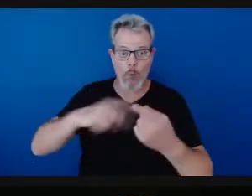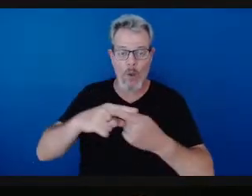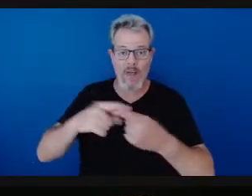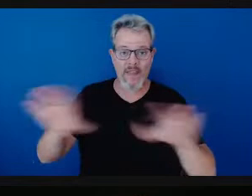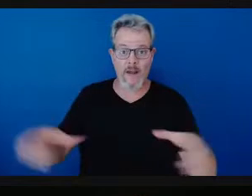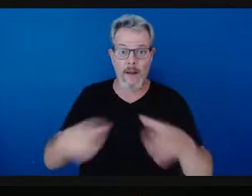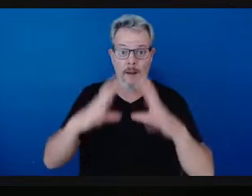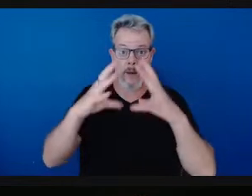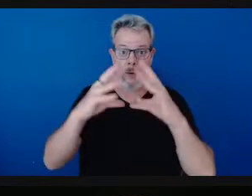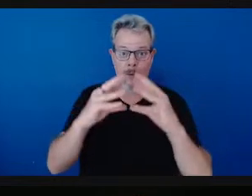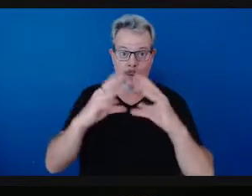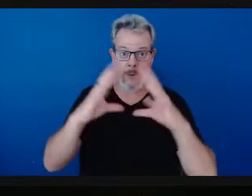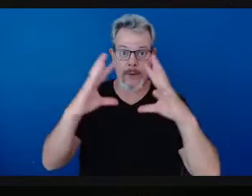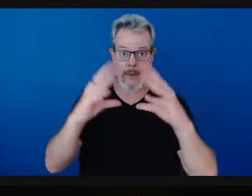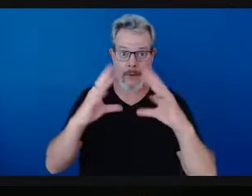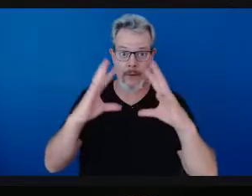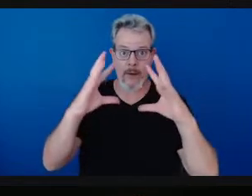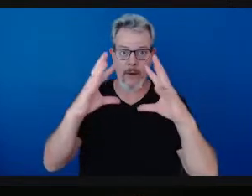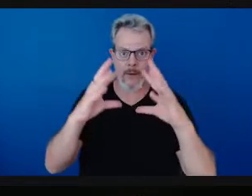No.